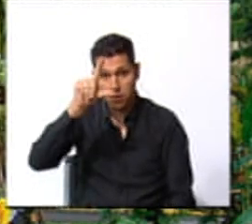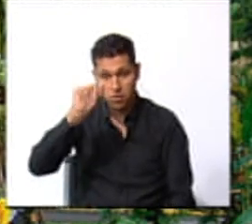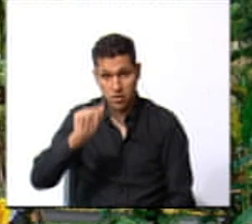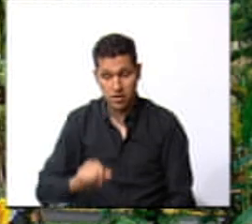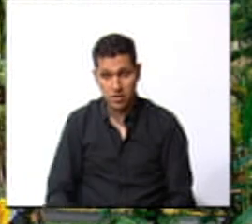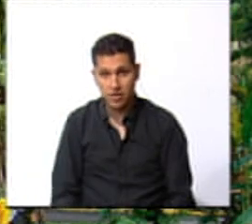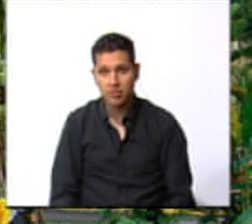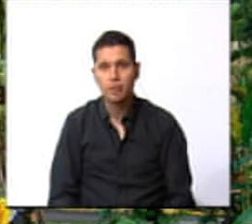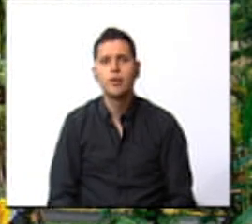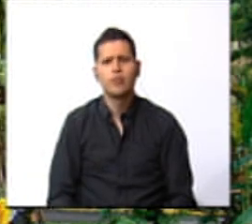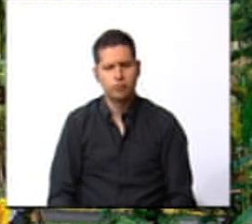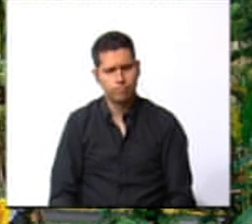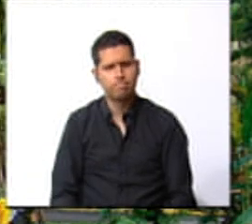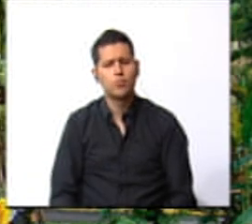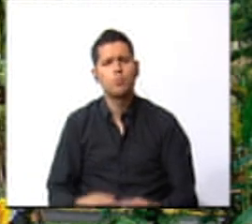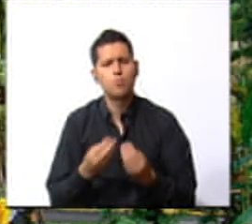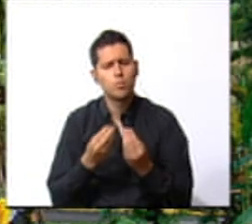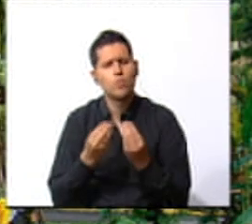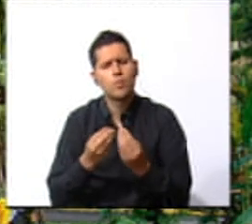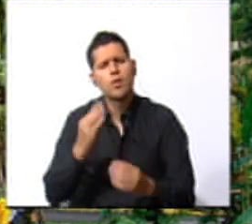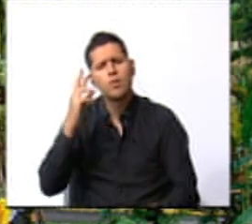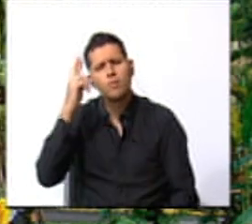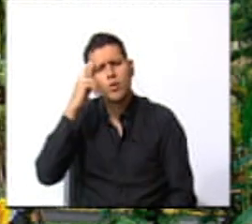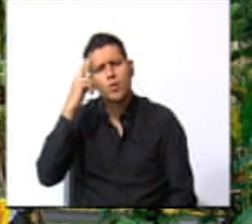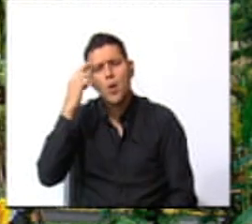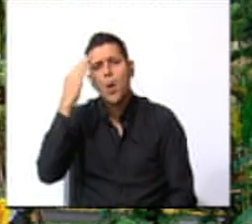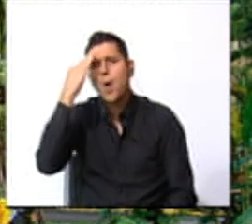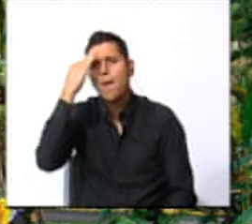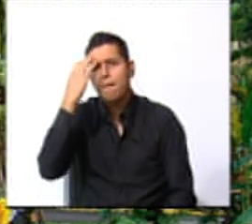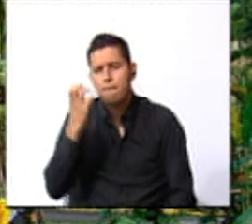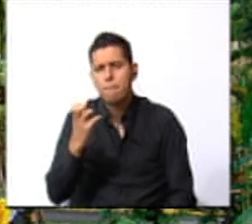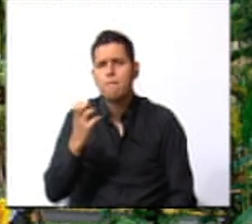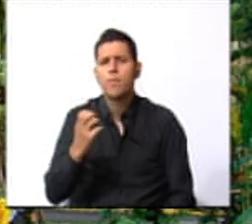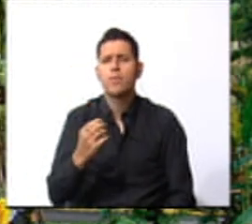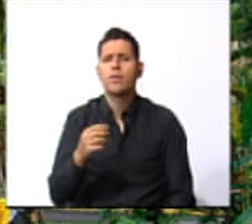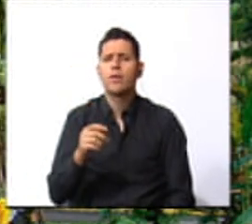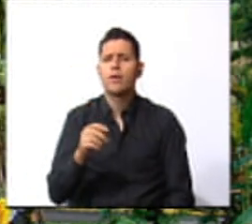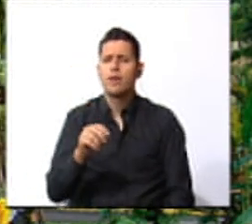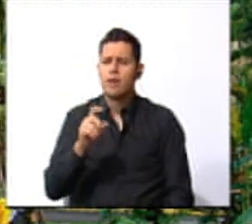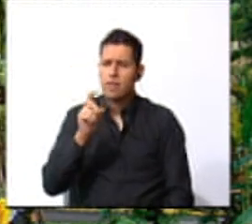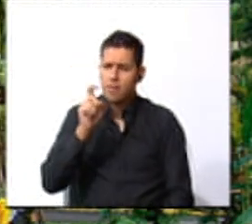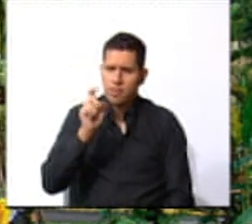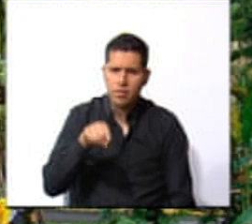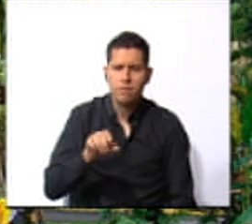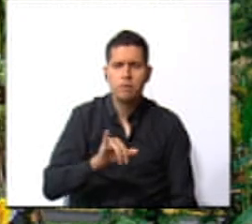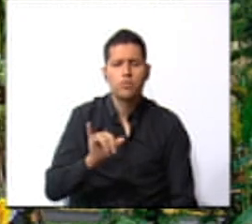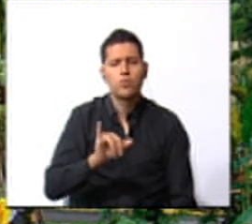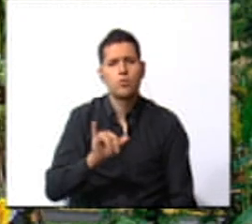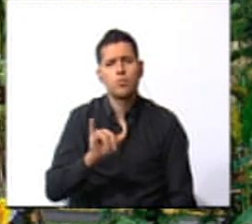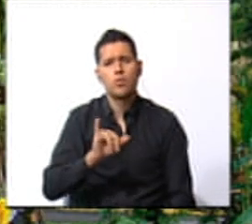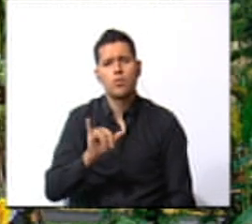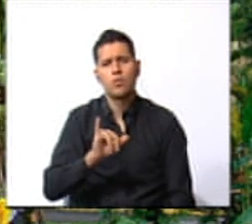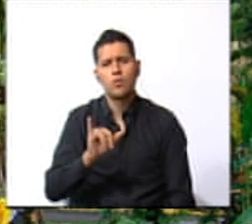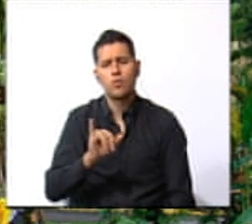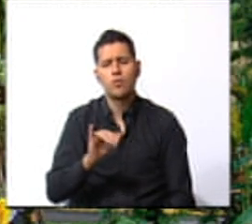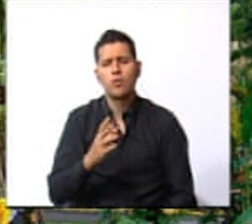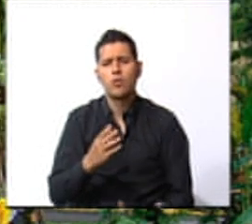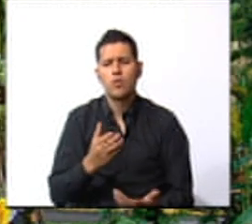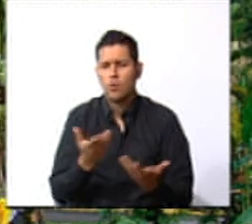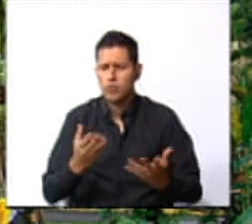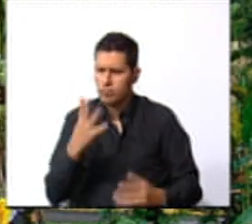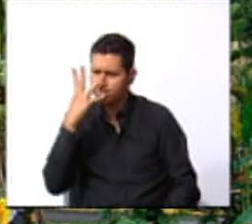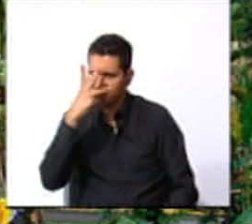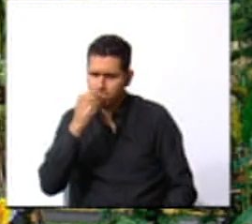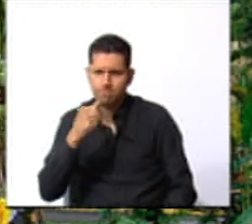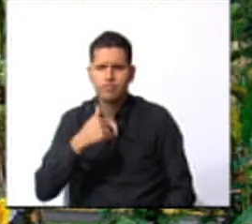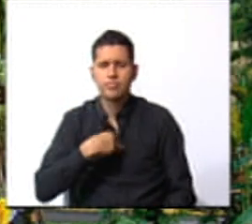many reasons why we have to be very proud about Costa Rica. Do you remember